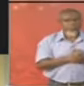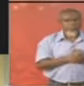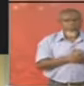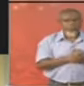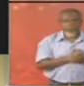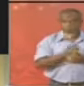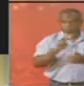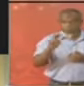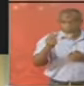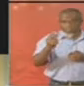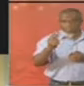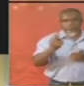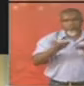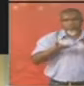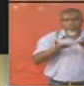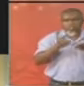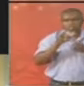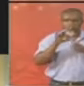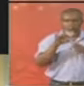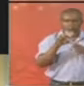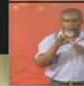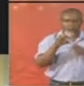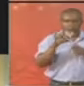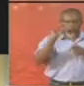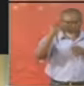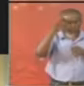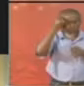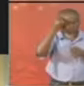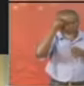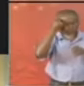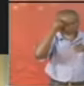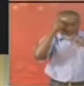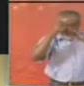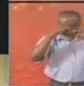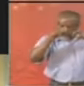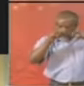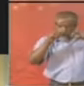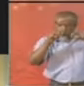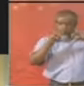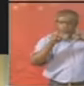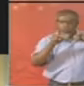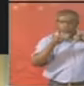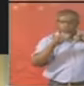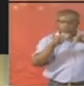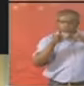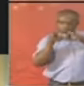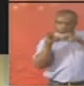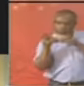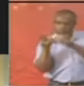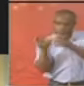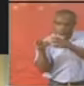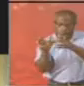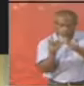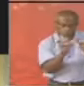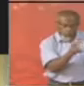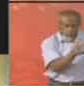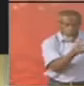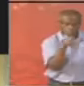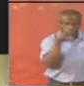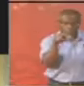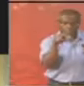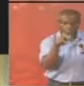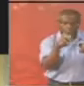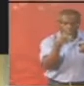state quarantine facility, which I believe is the UTT campus, in the Caroni district would have